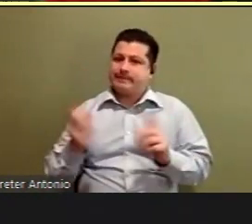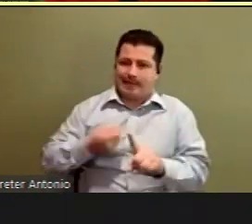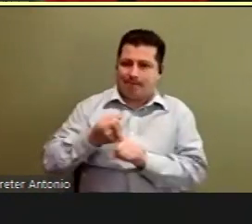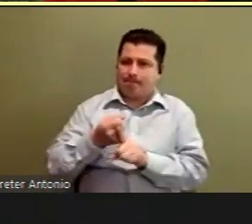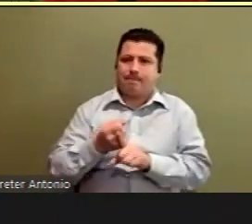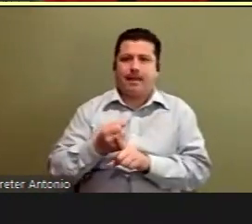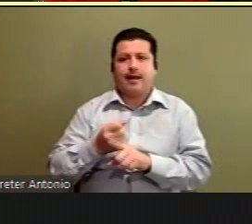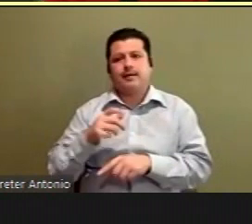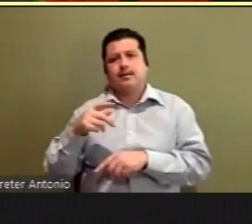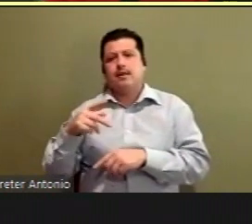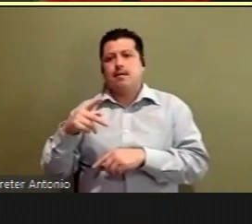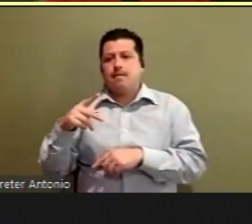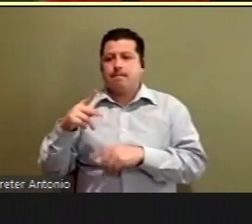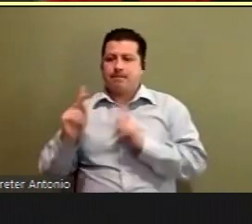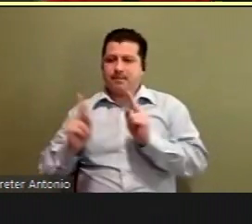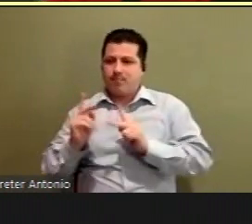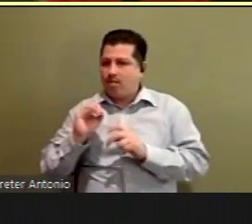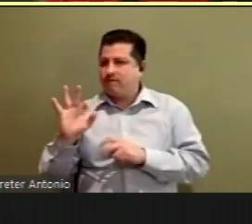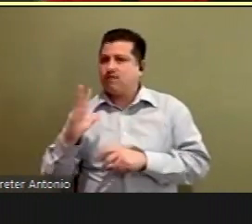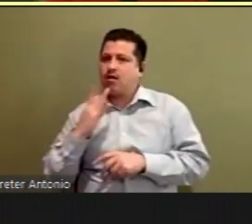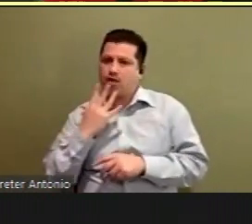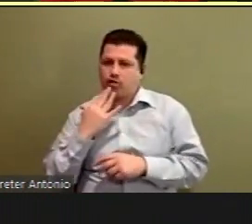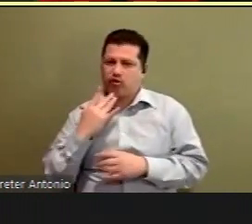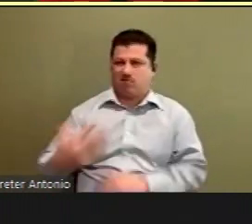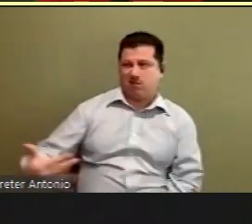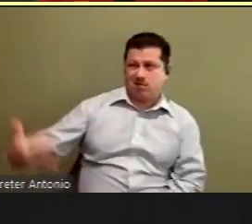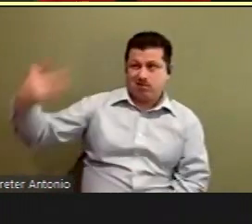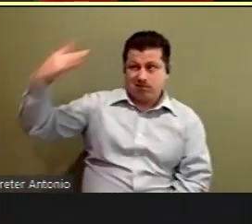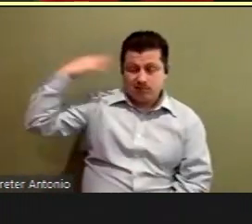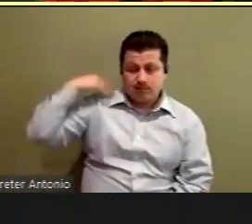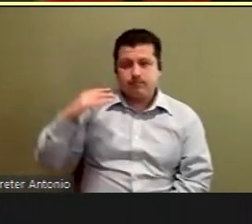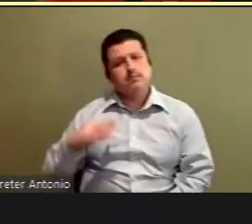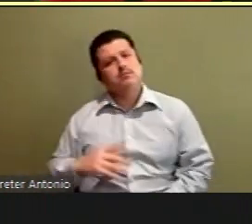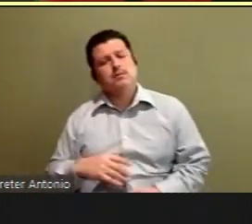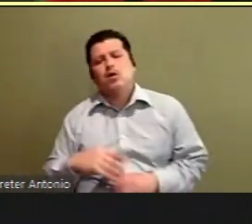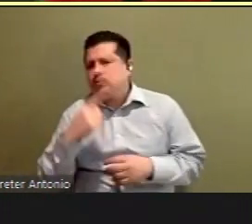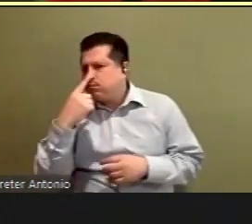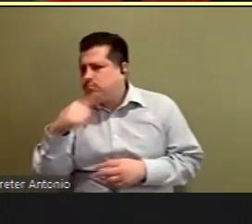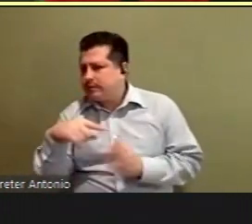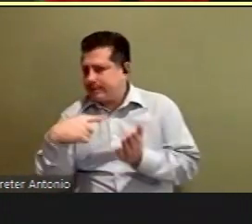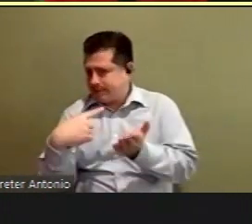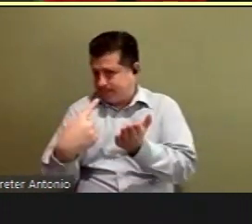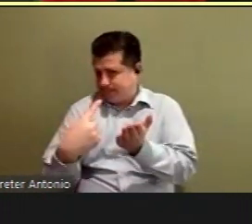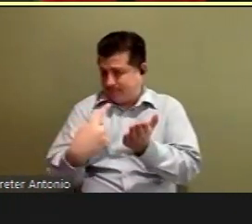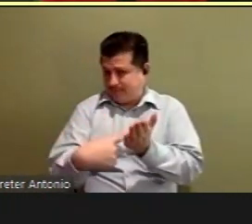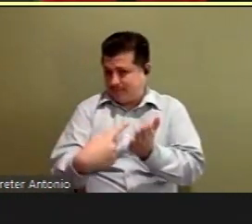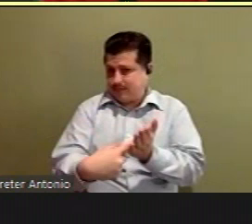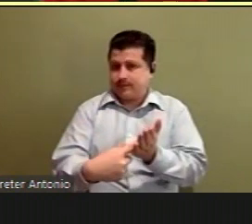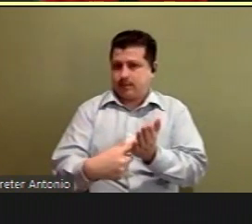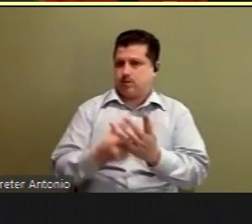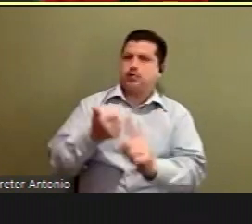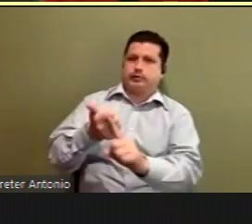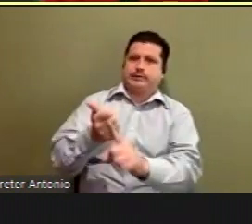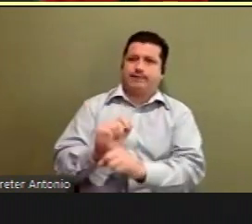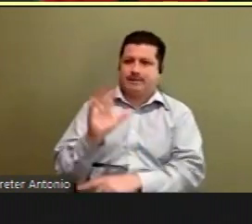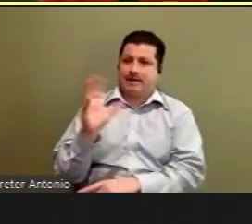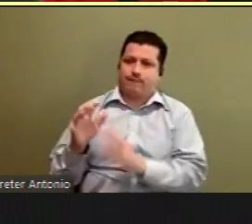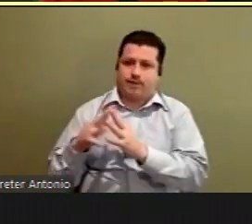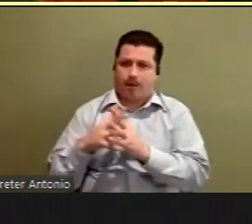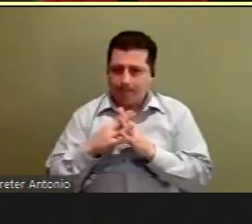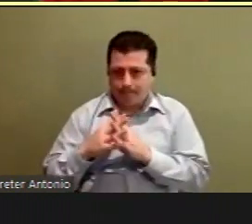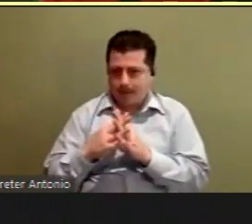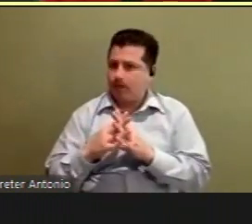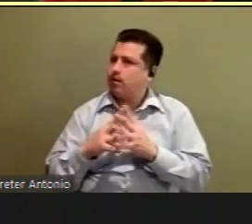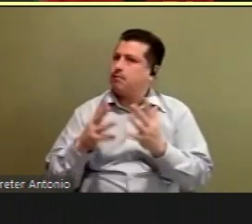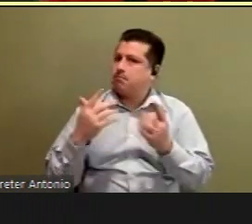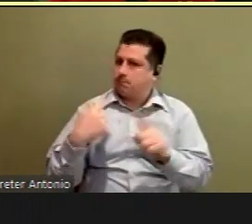about what the risks might be. Could you talk a little bit about, as an African American, who is very, very